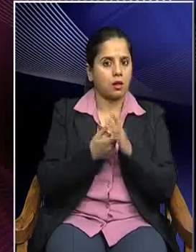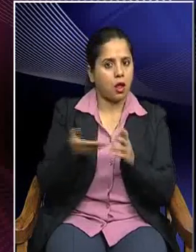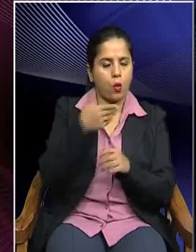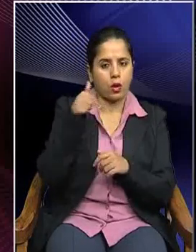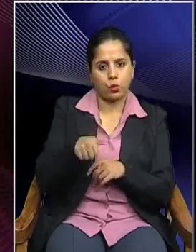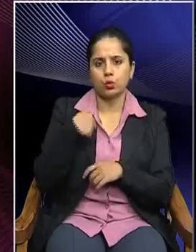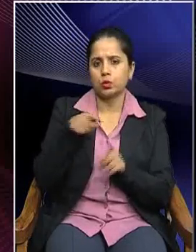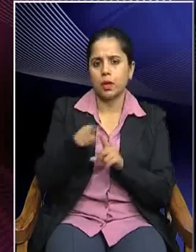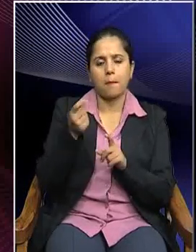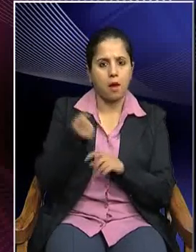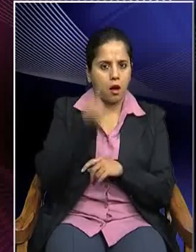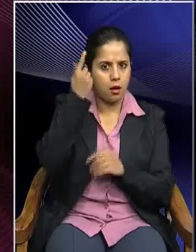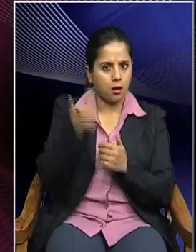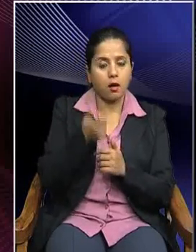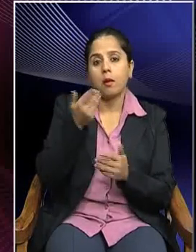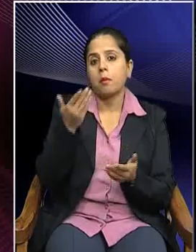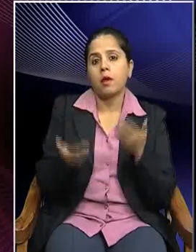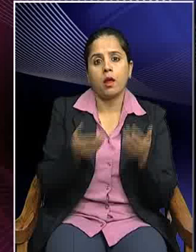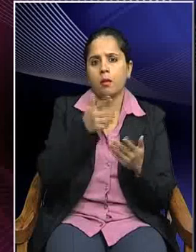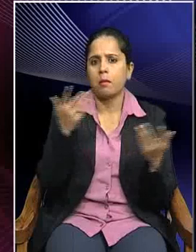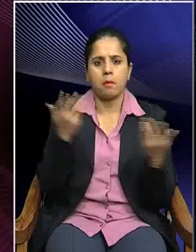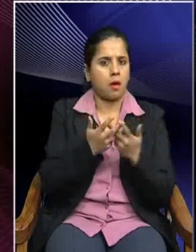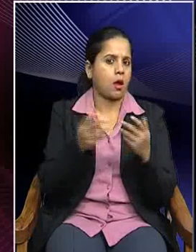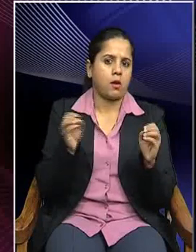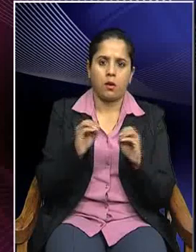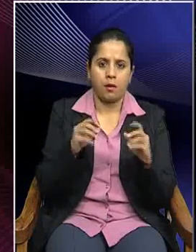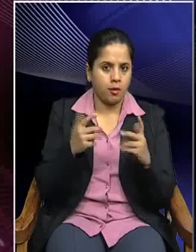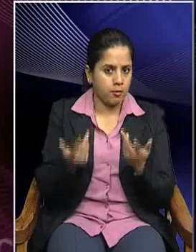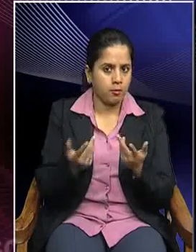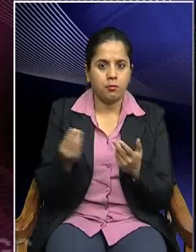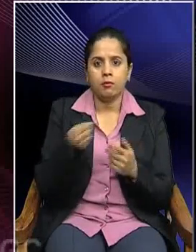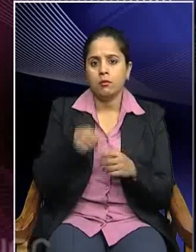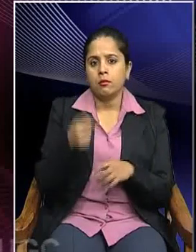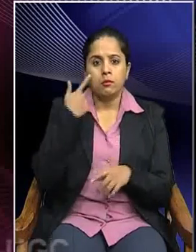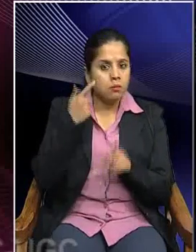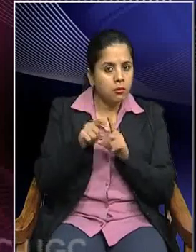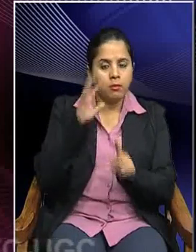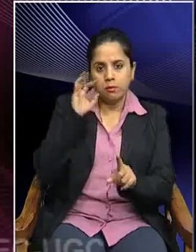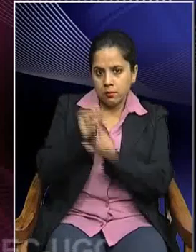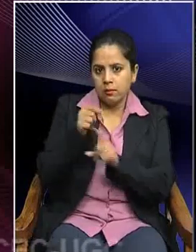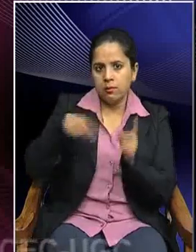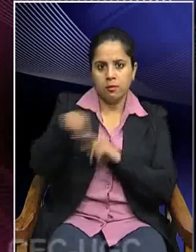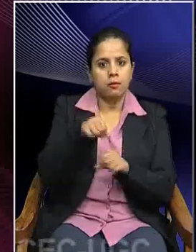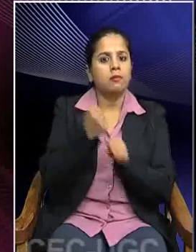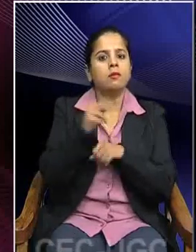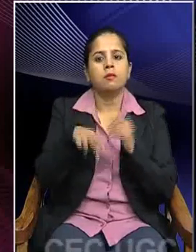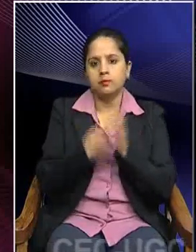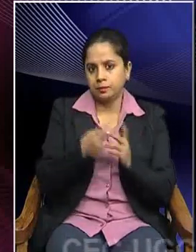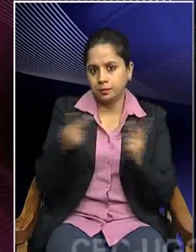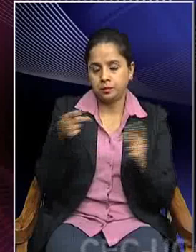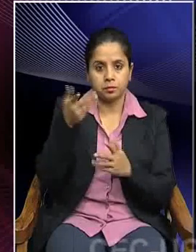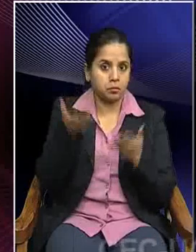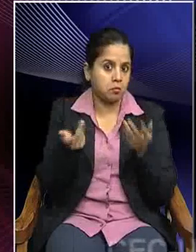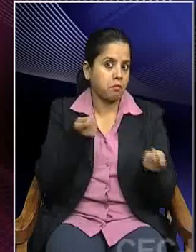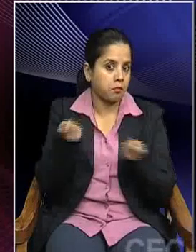today. And they might not match exactly with the kind of identity with which Gandhar as a site could have